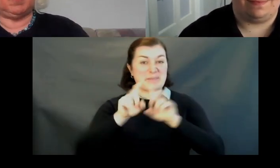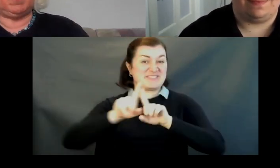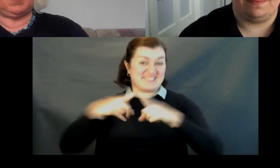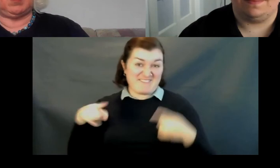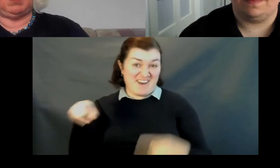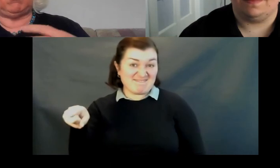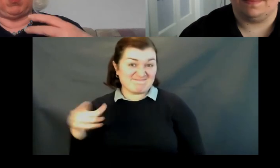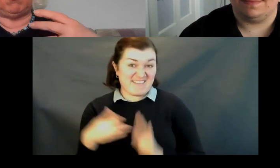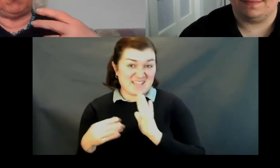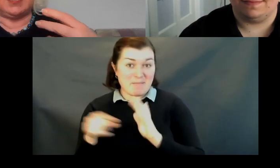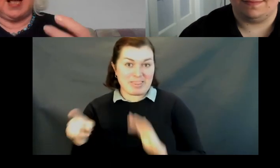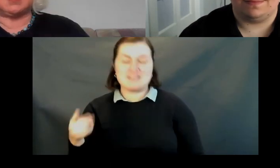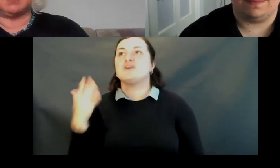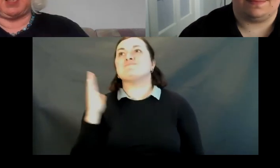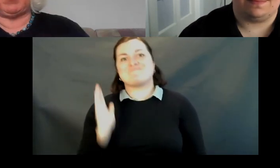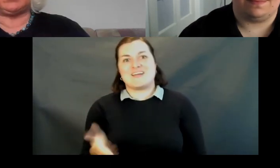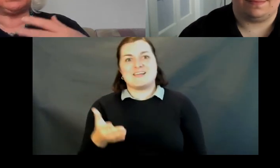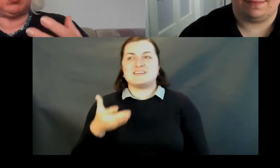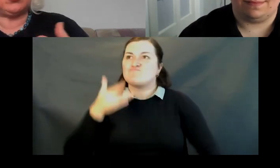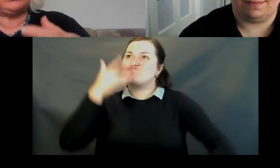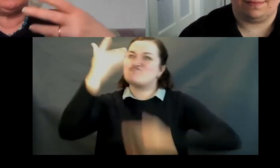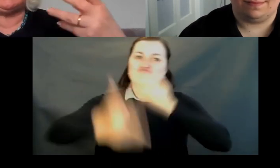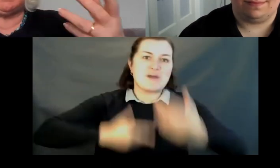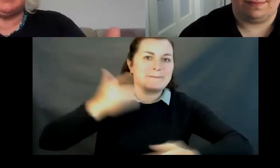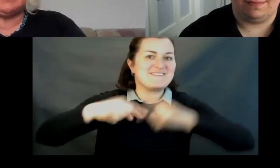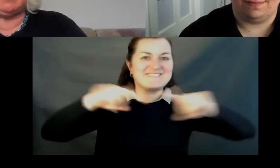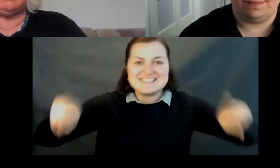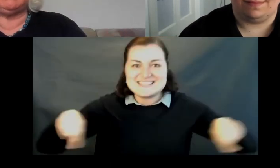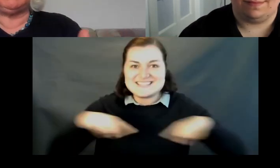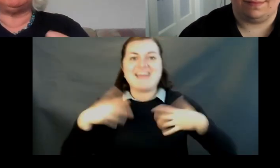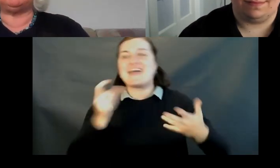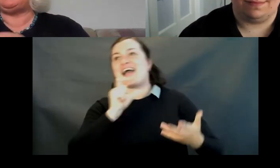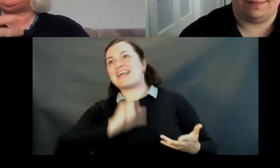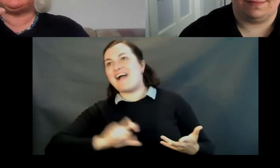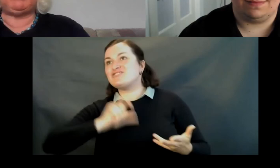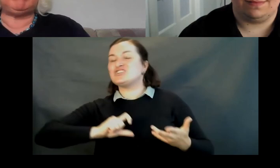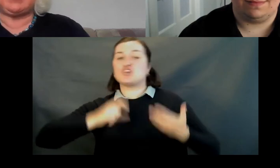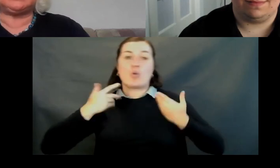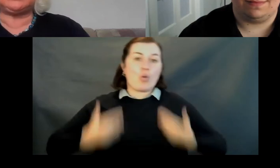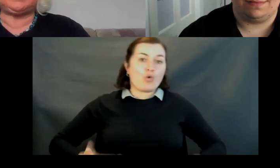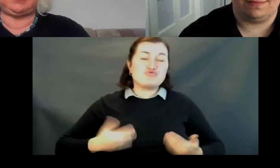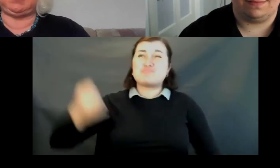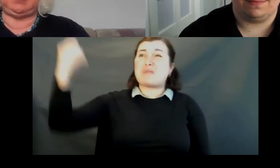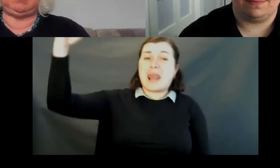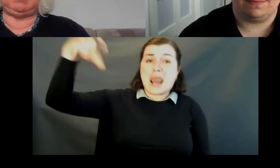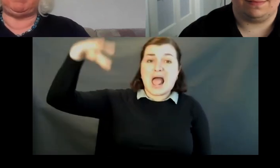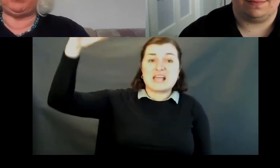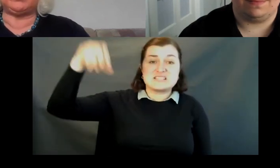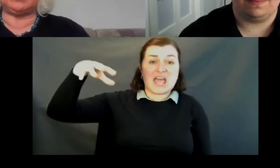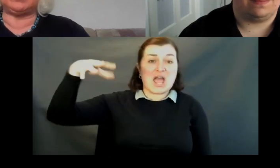description of the set, the characters, the costumes, the lighting, maybe sound effects that are